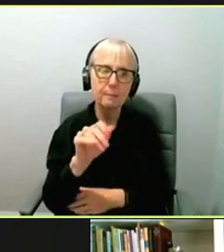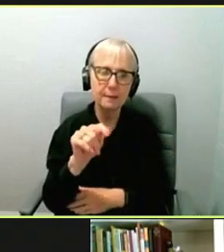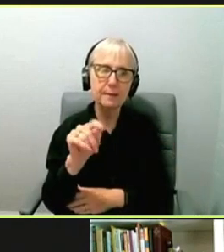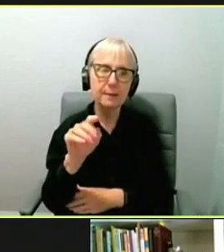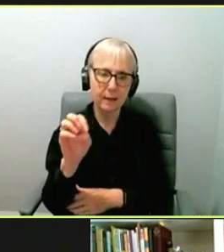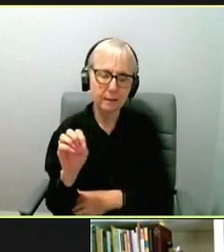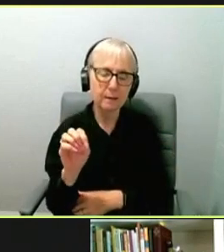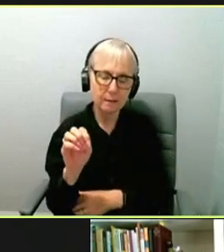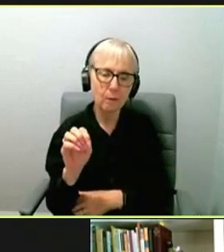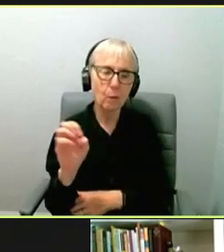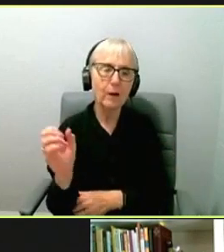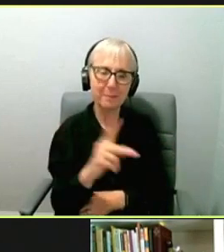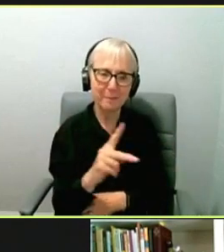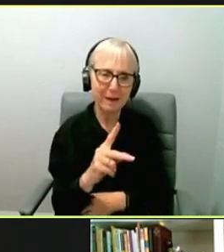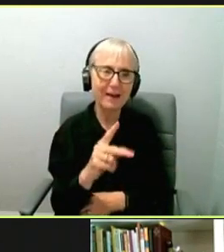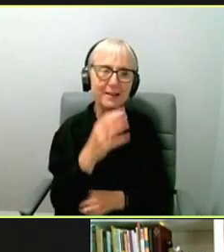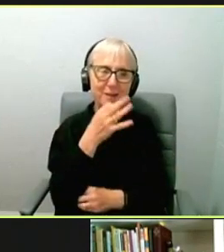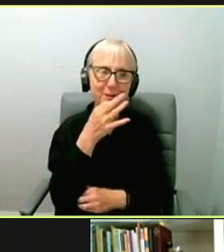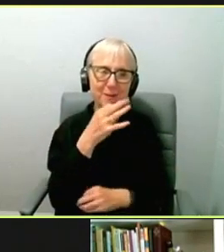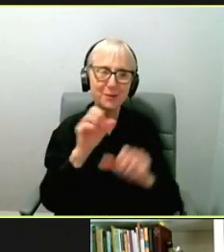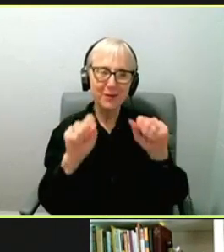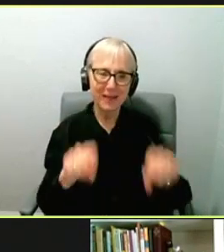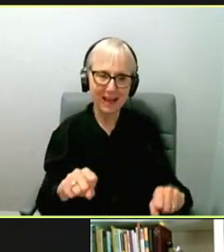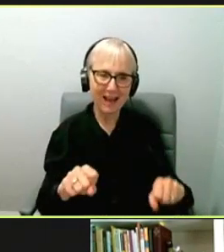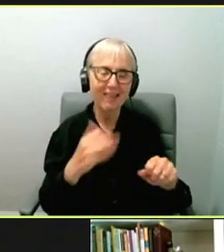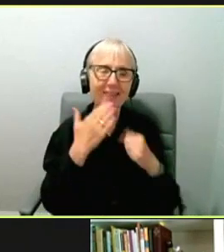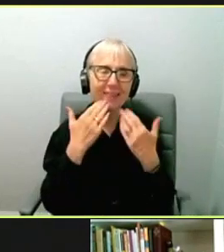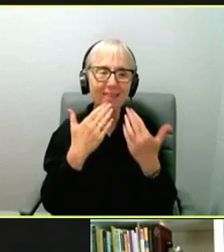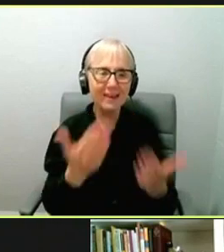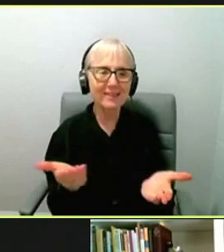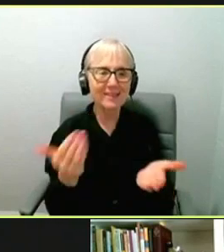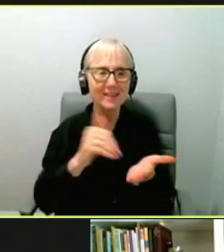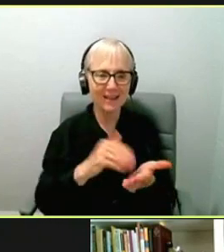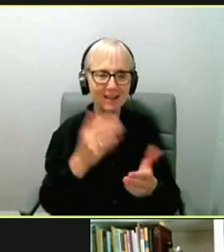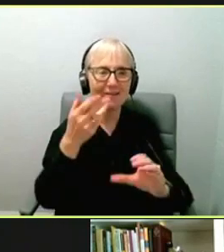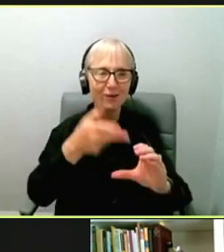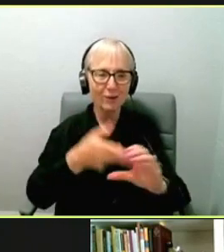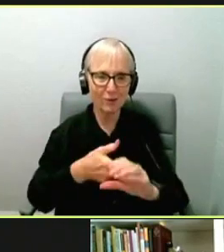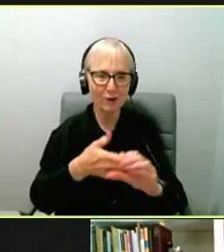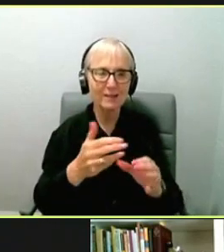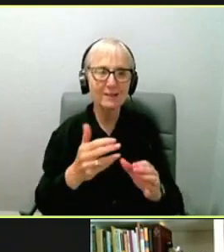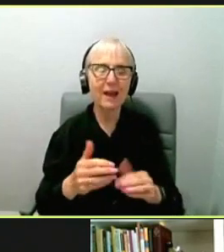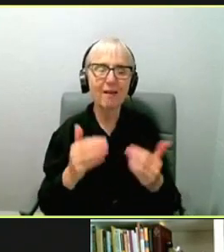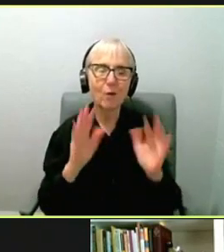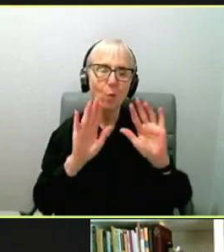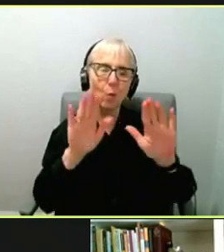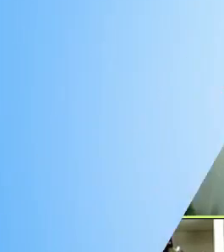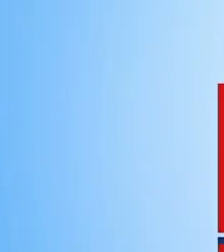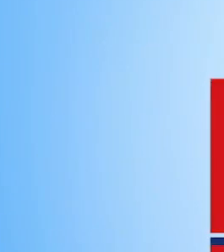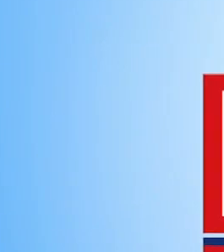media_info@state.co.us and we'll get back to you as soon as we can. Thanks again for joining us and thanks to all of our presenters. Have a great rest of your day.